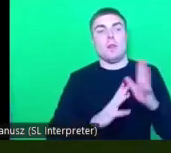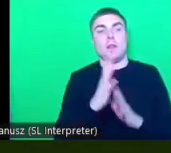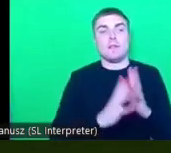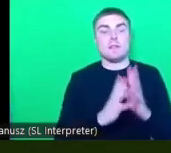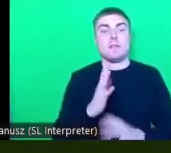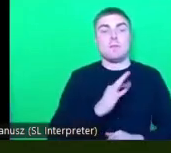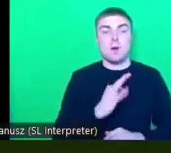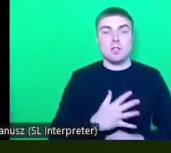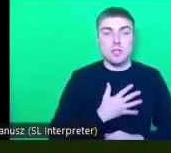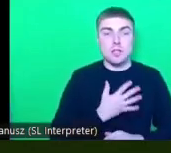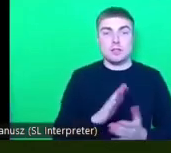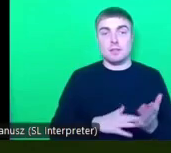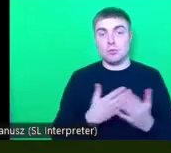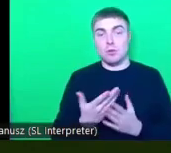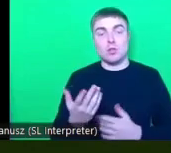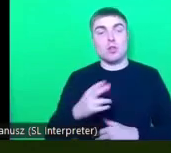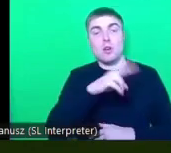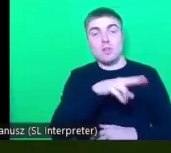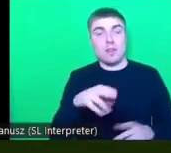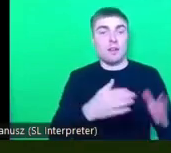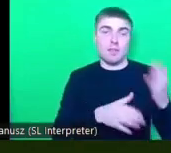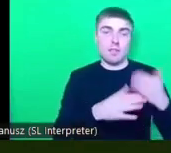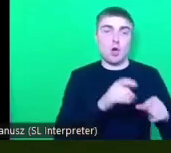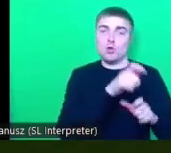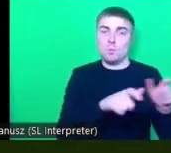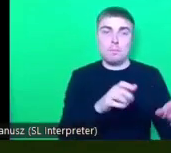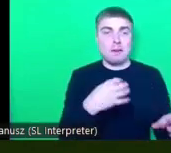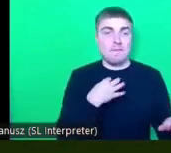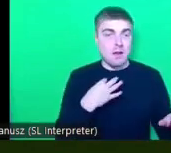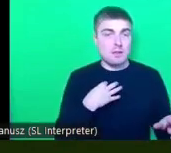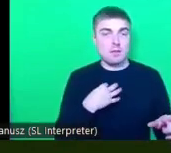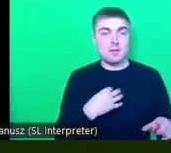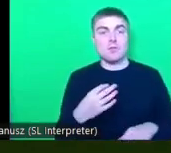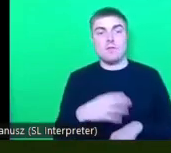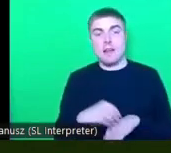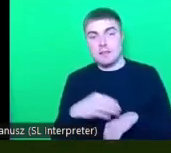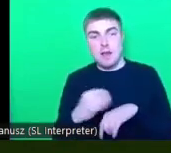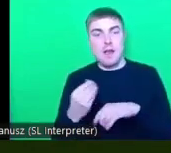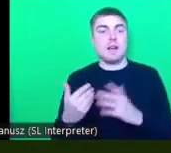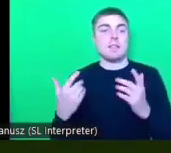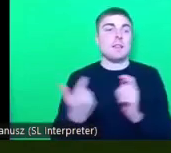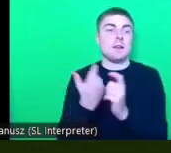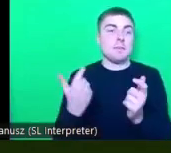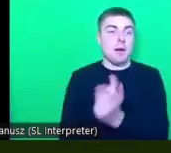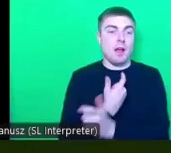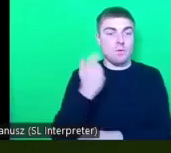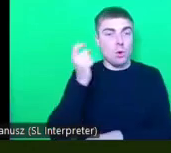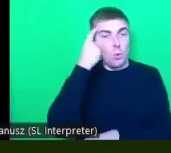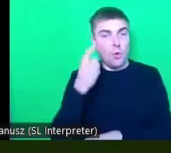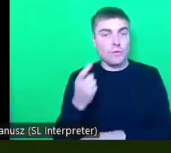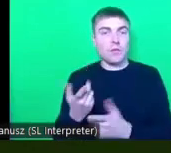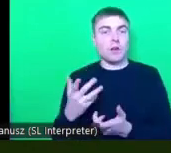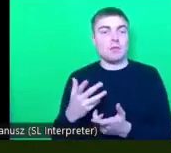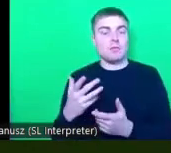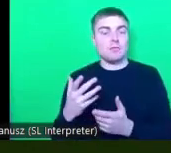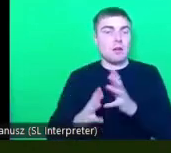bigger forest companies. So that may be one reason for these